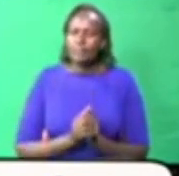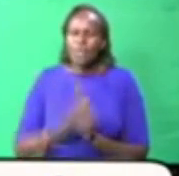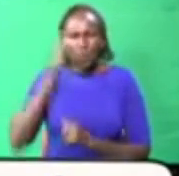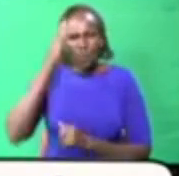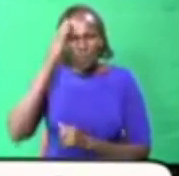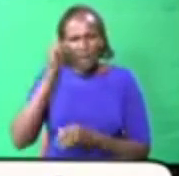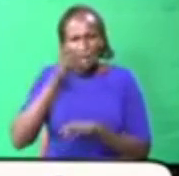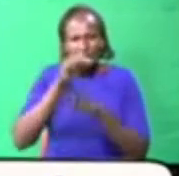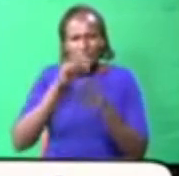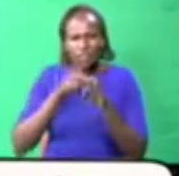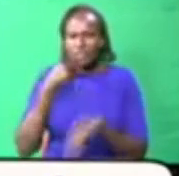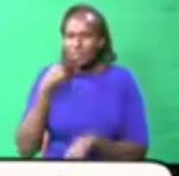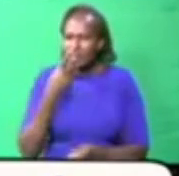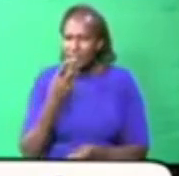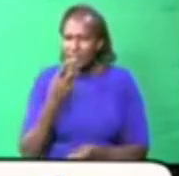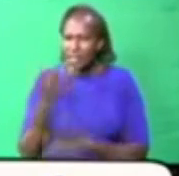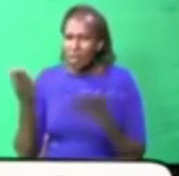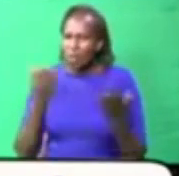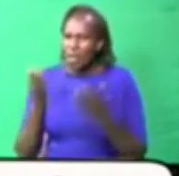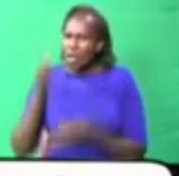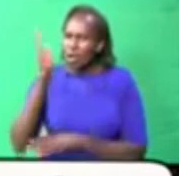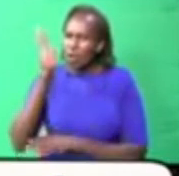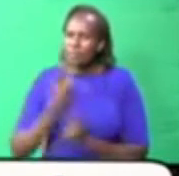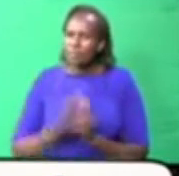nations say, where is their God?